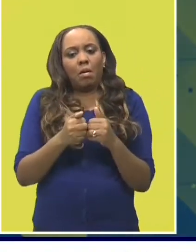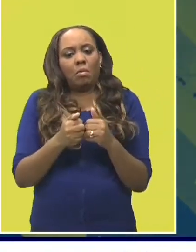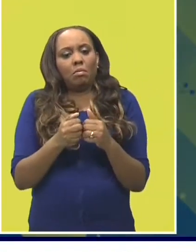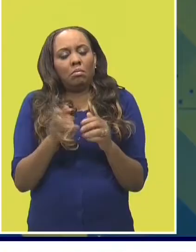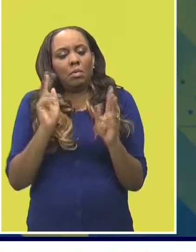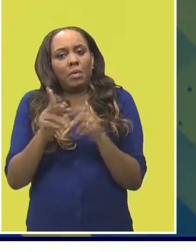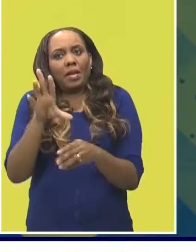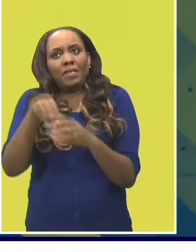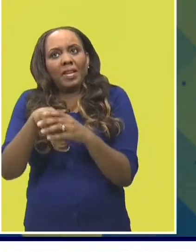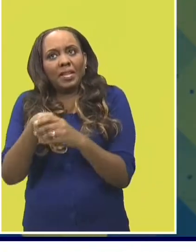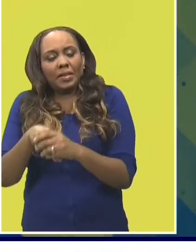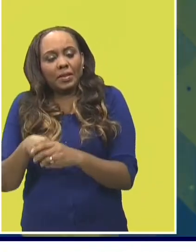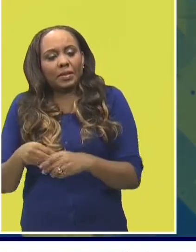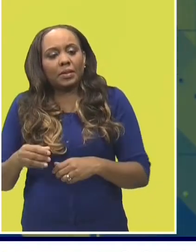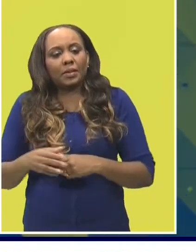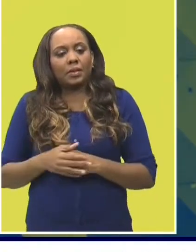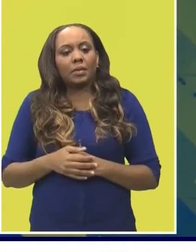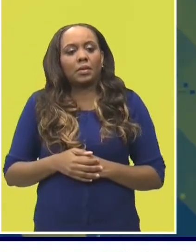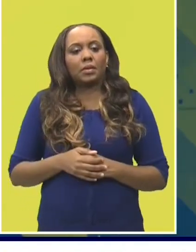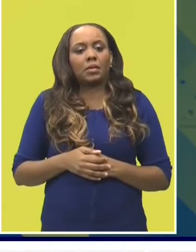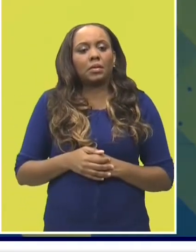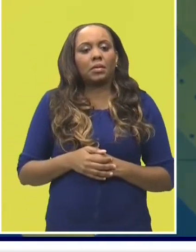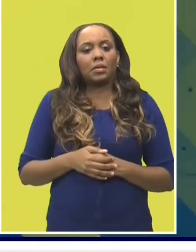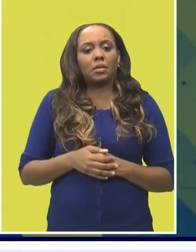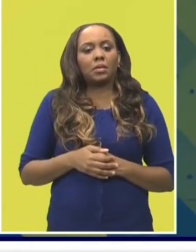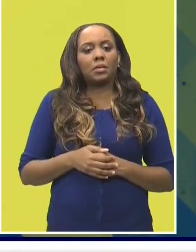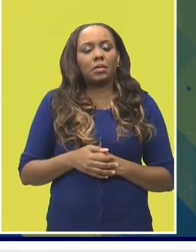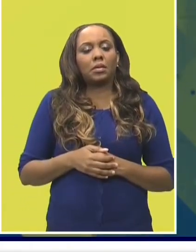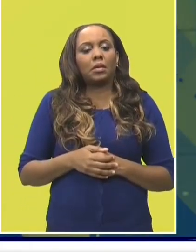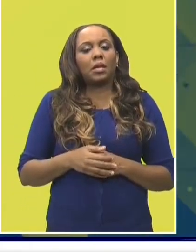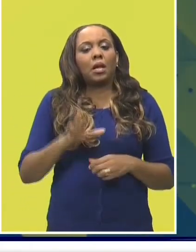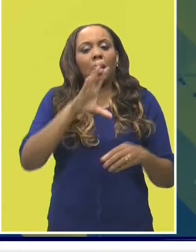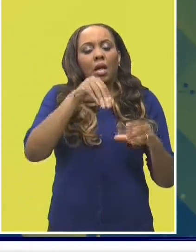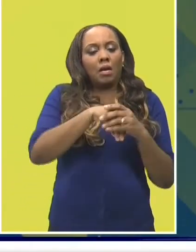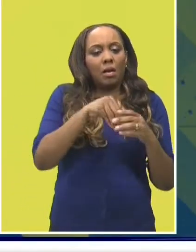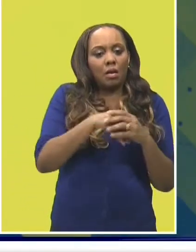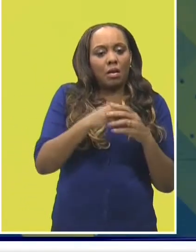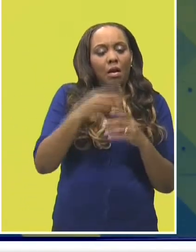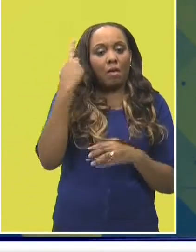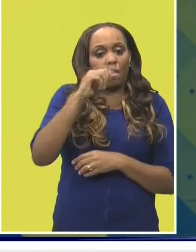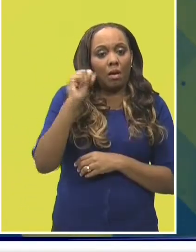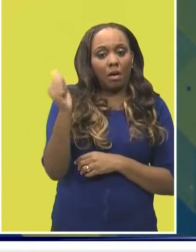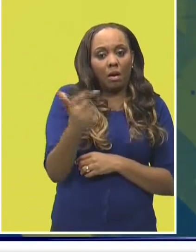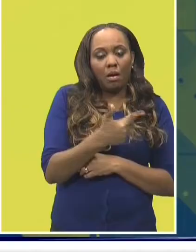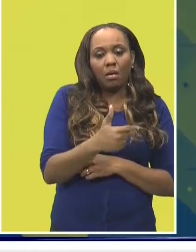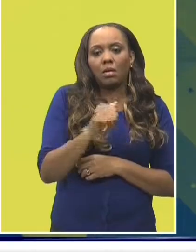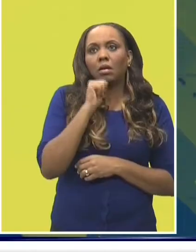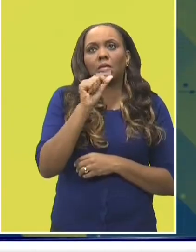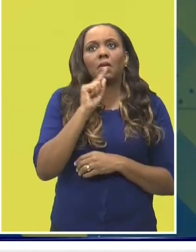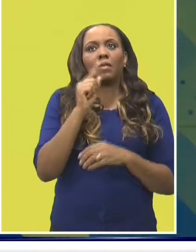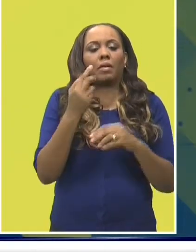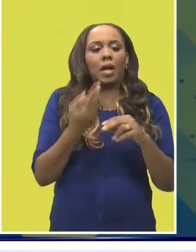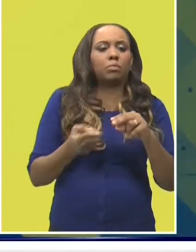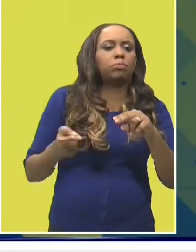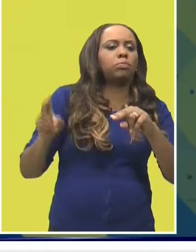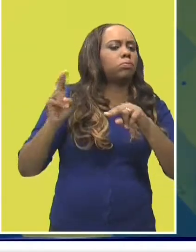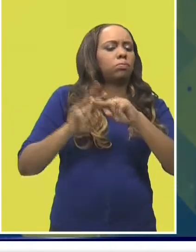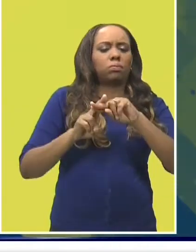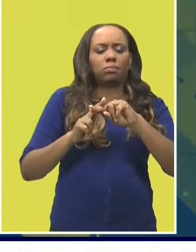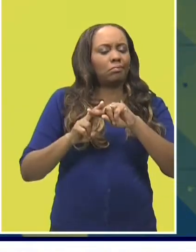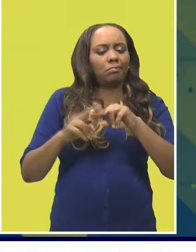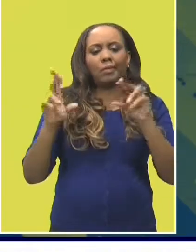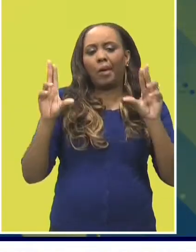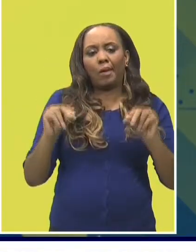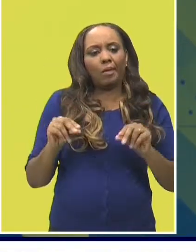capital. Investment on the part of the government as well as the private sector has not really been as high as 20% for a long